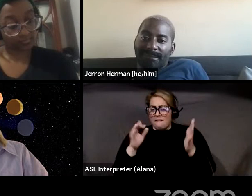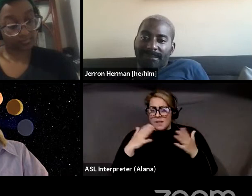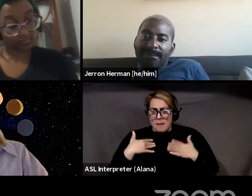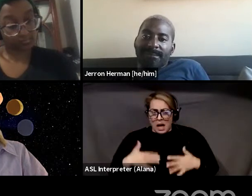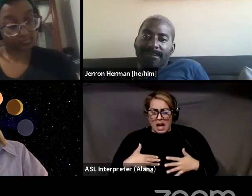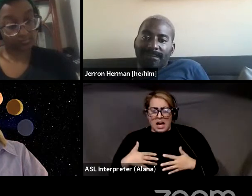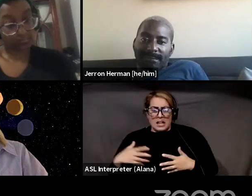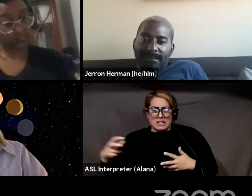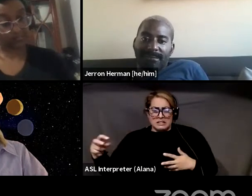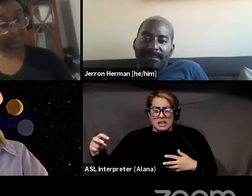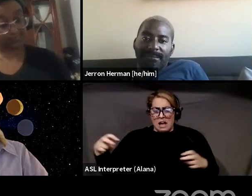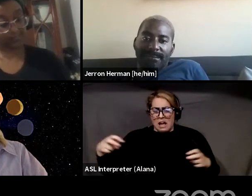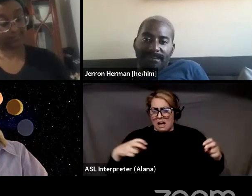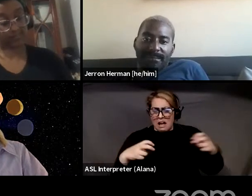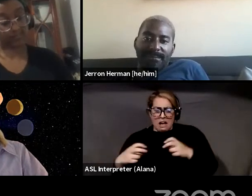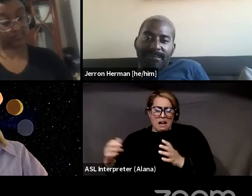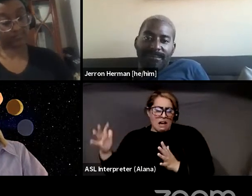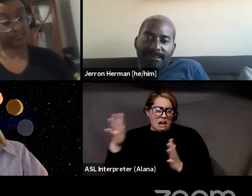You know,